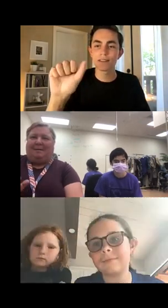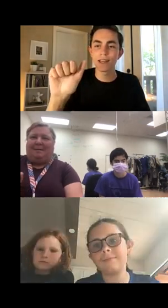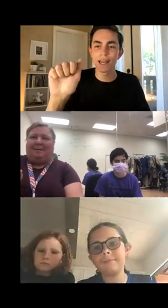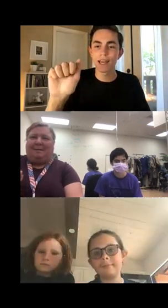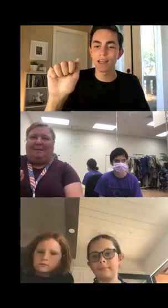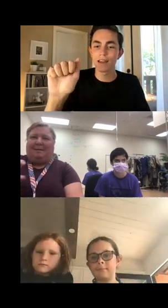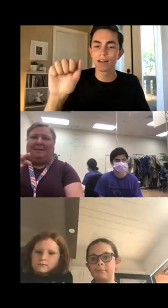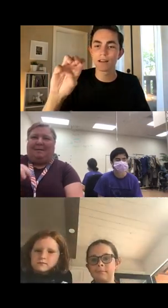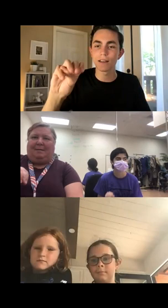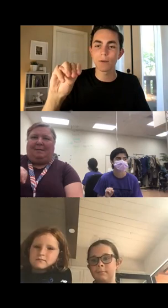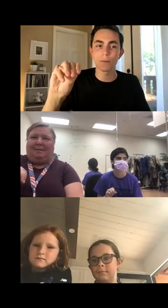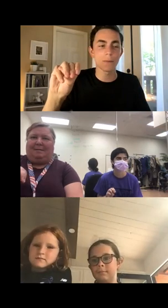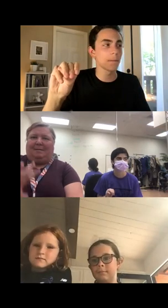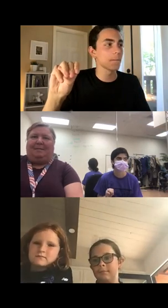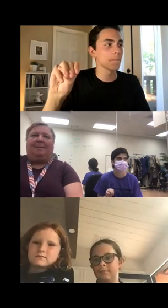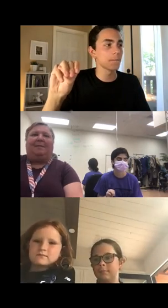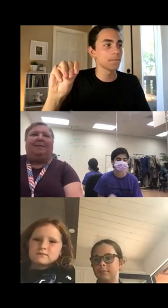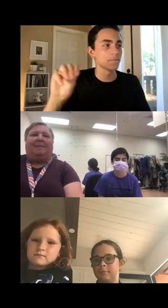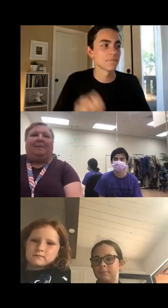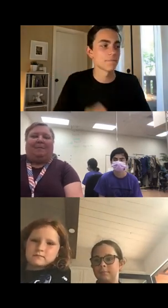S, A, M.